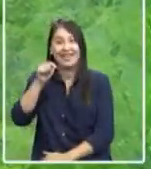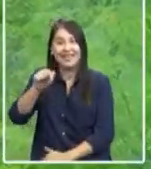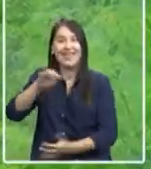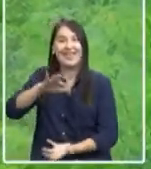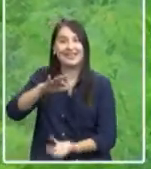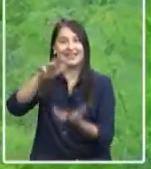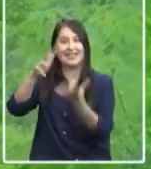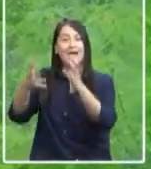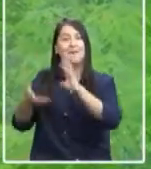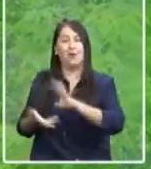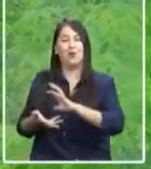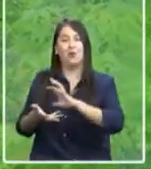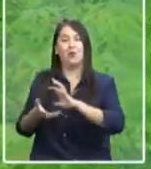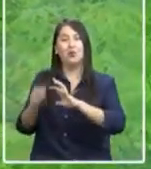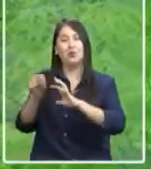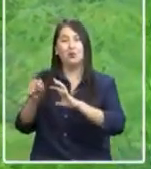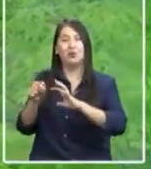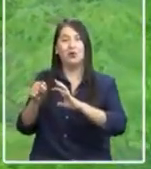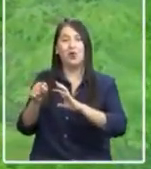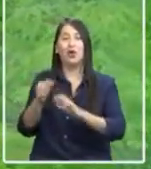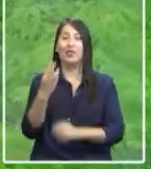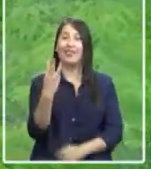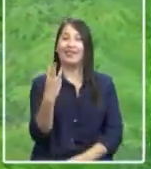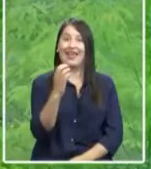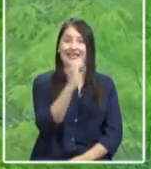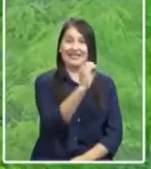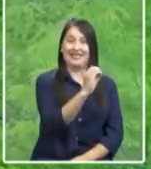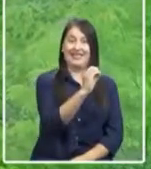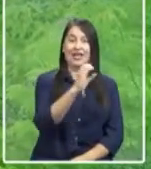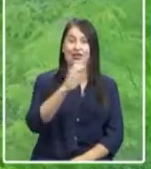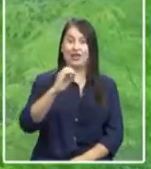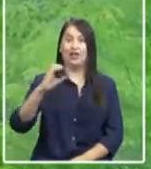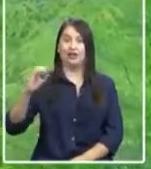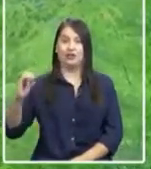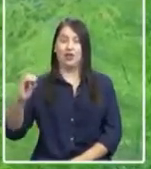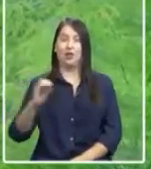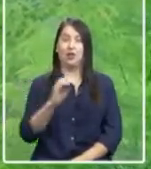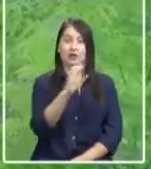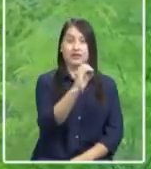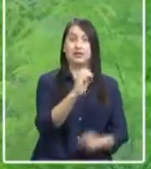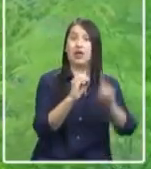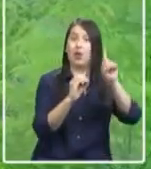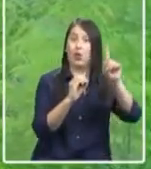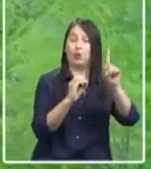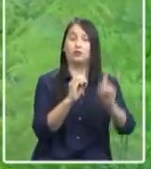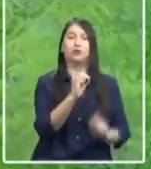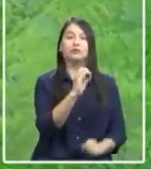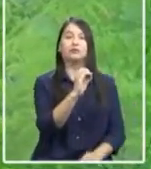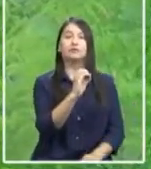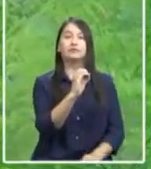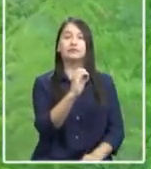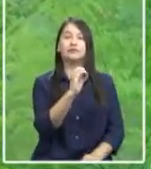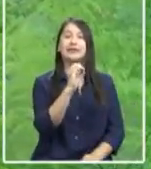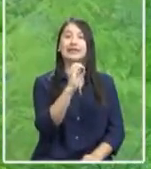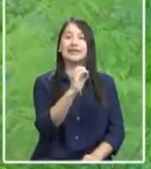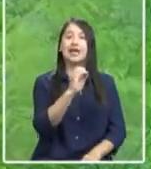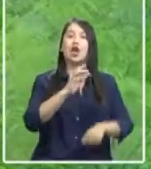first zero will be zero net carbon emission or zero global warming. There will be no global